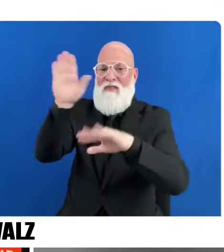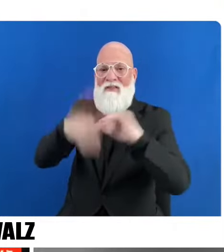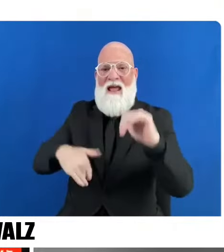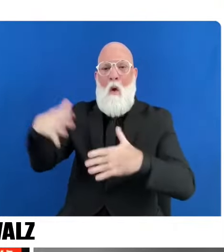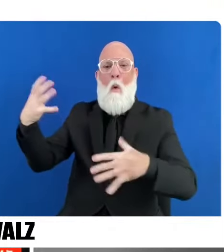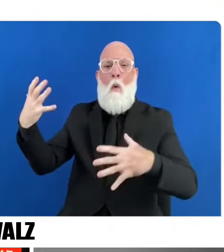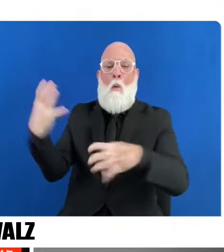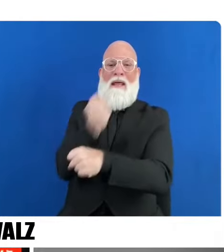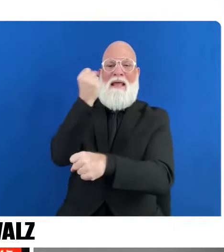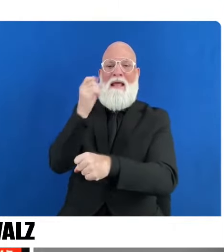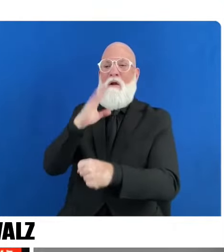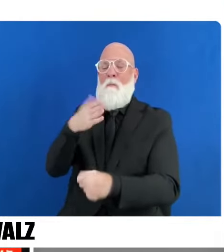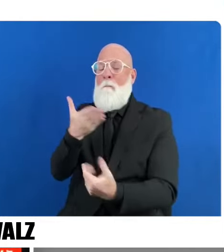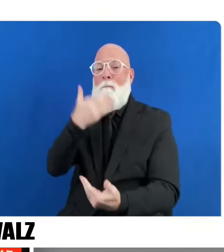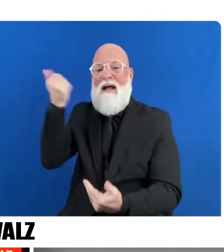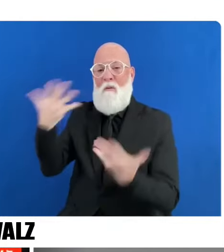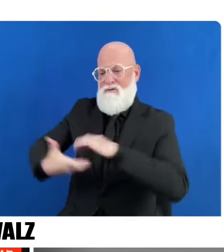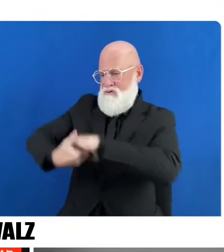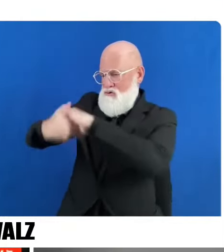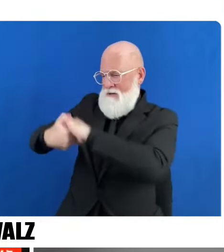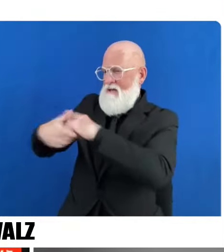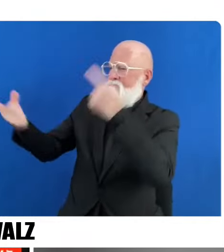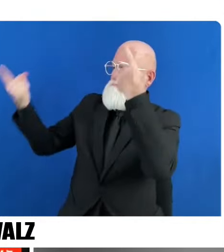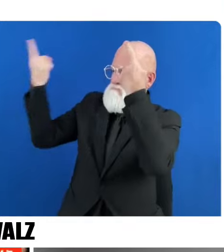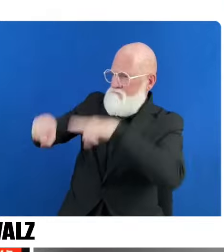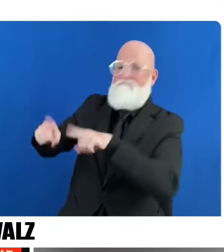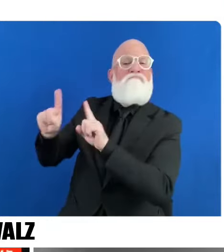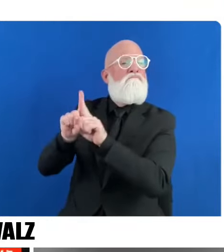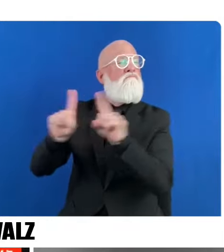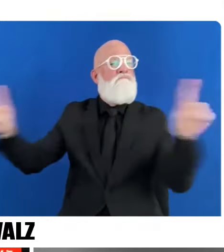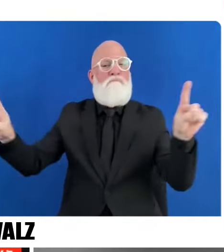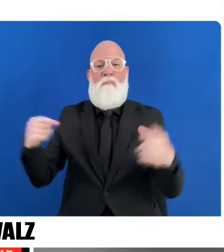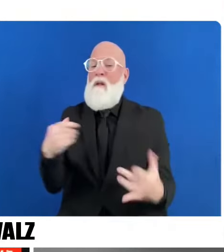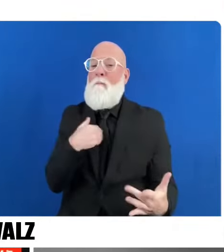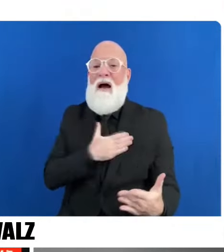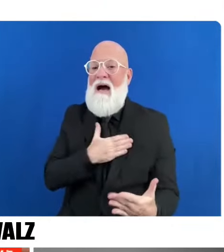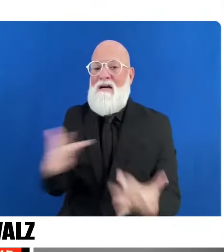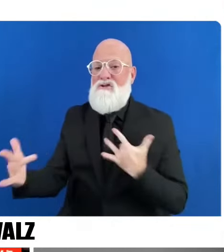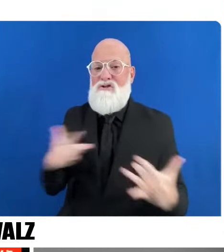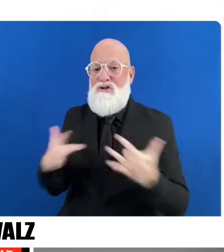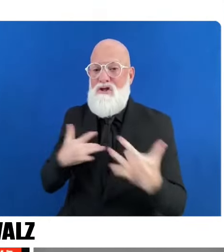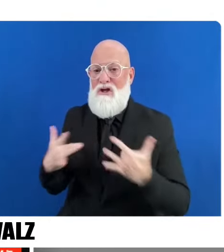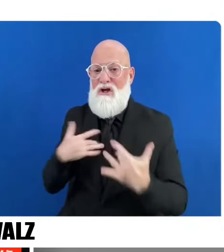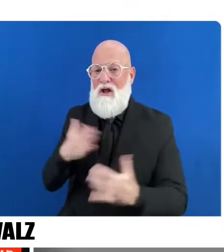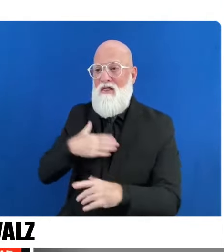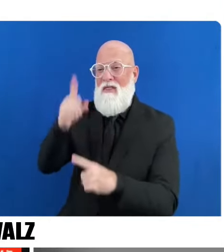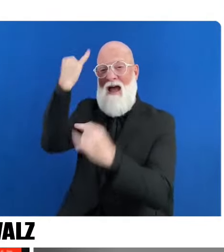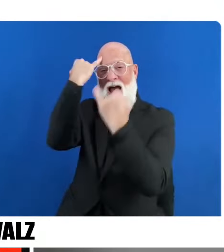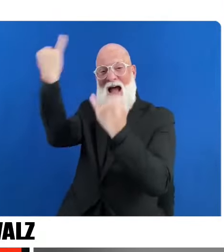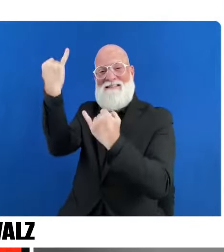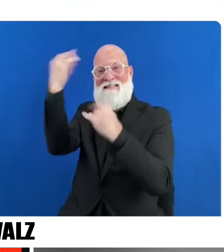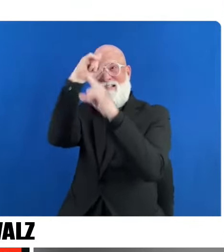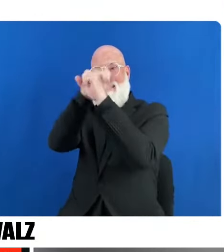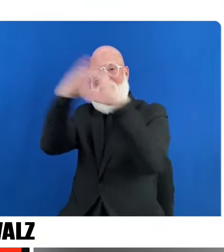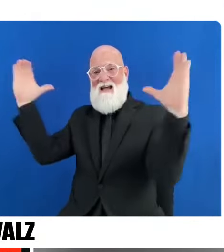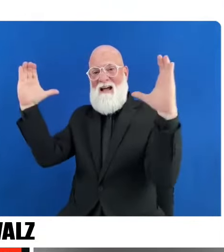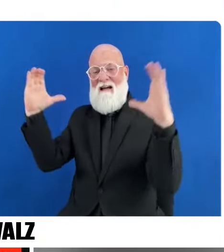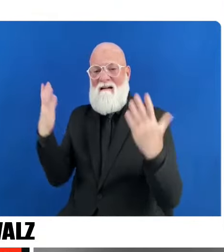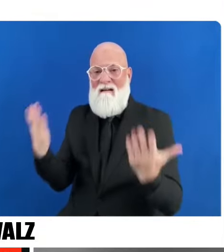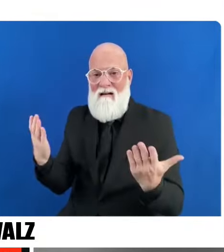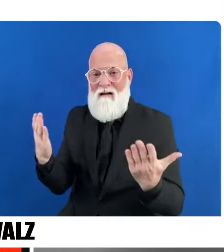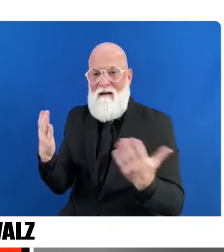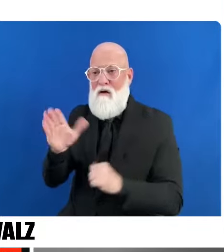what was at stake here. Now, the thing I'm most concerned about is the idea that imprisoning your political